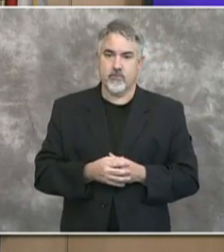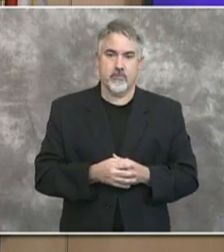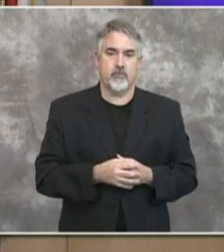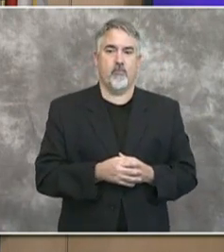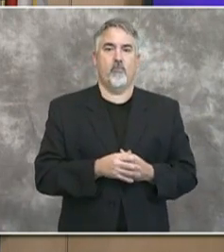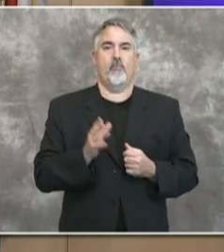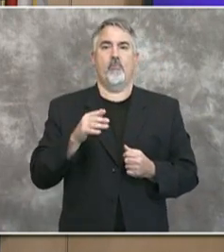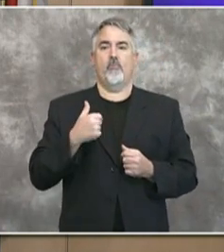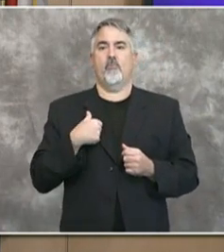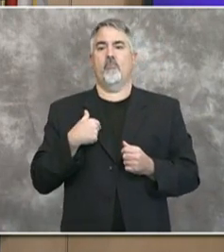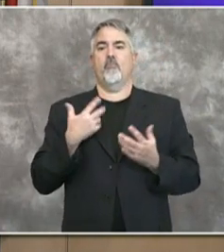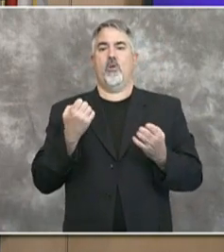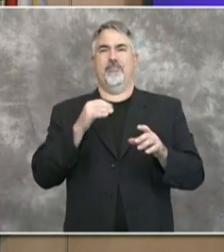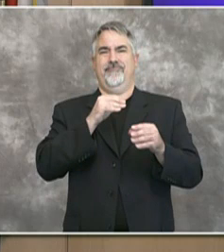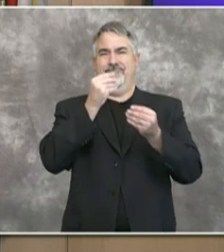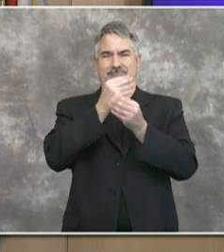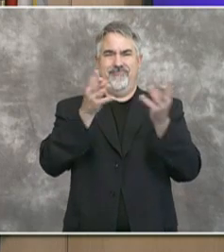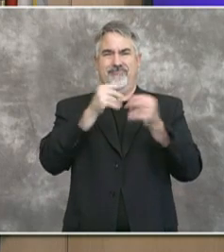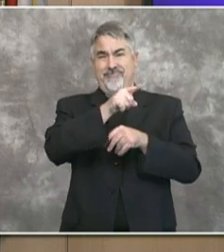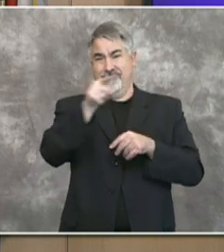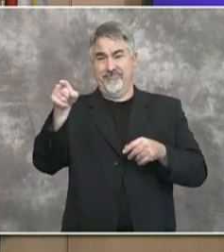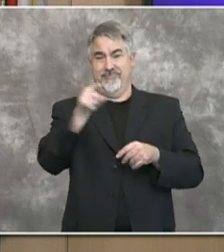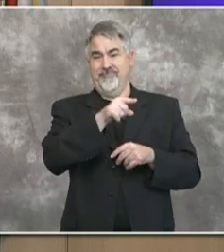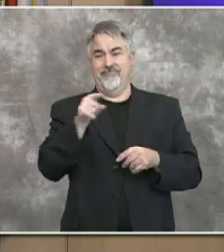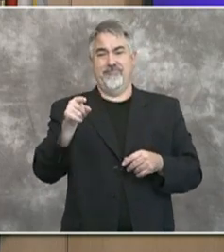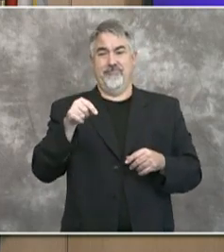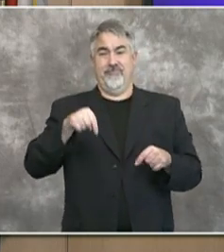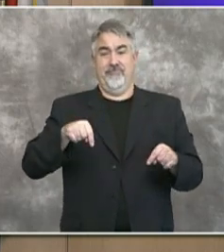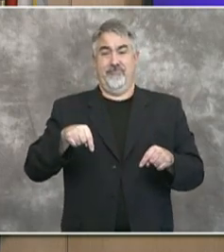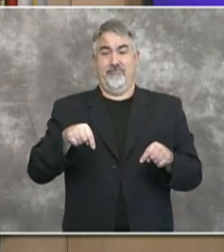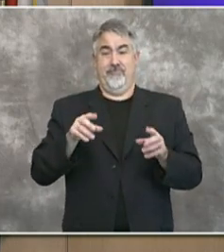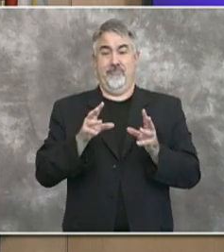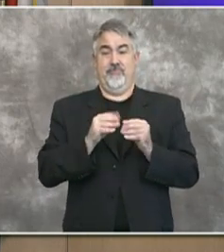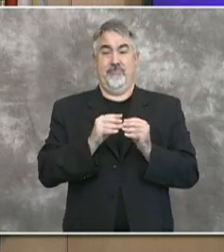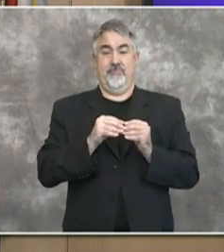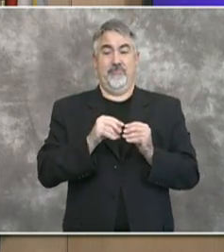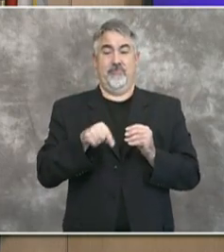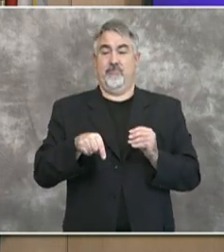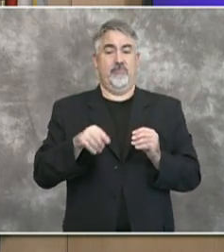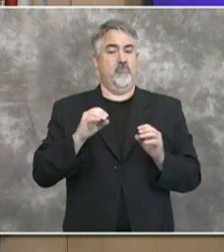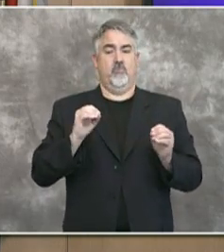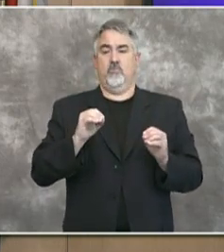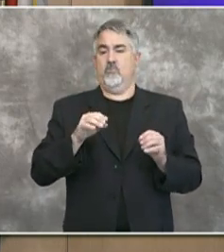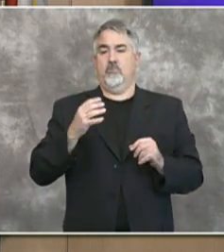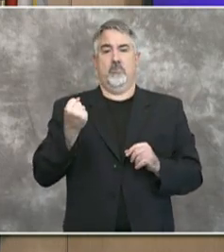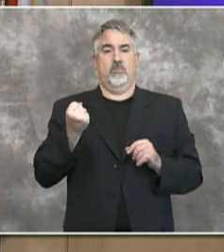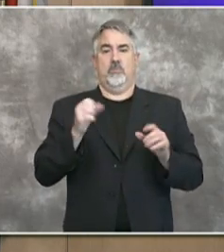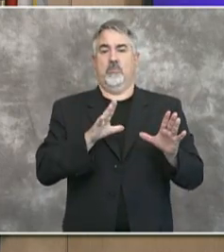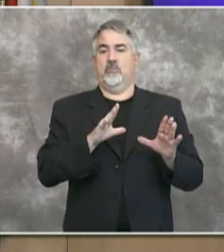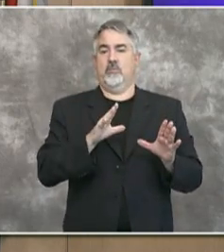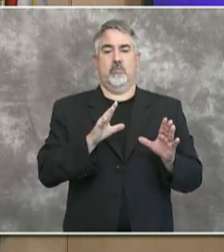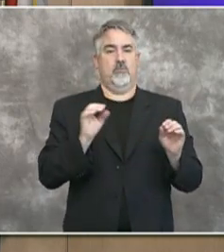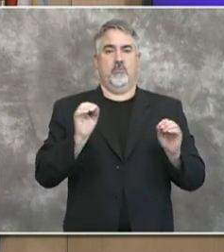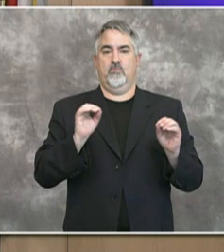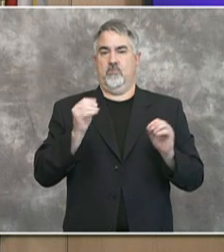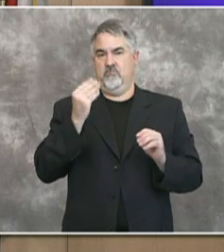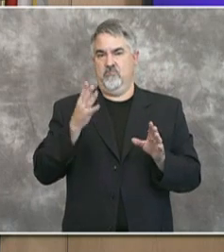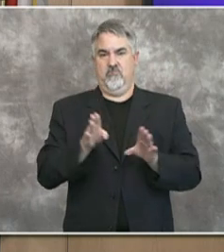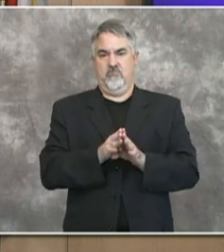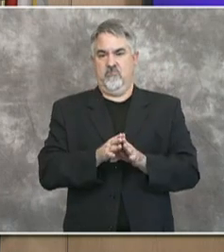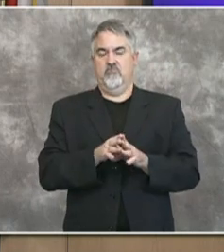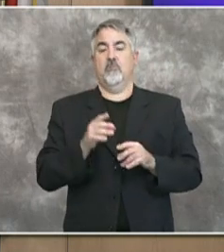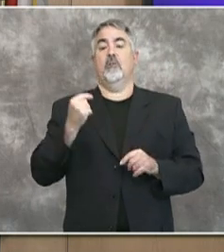remind everybody that we will not have a live media briefing either tomorrow on Saturday or on Sunday. However,